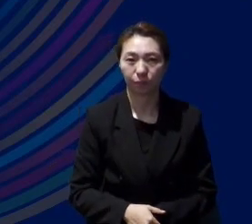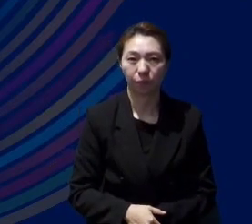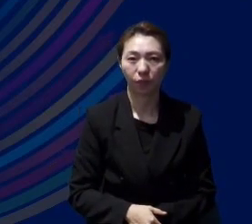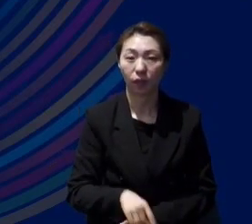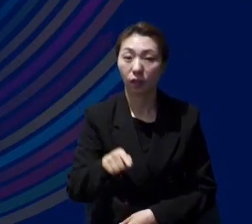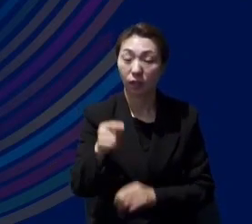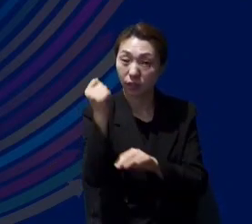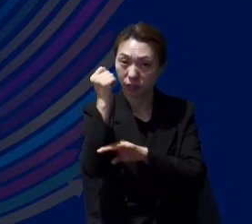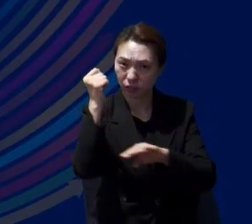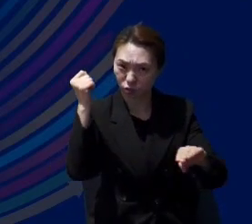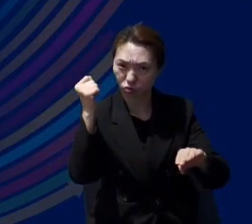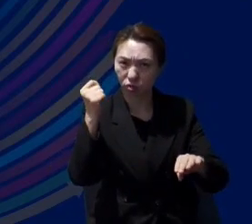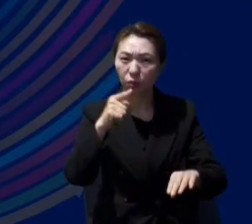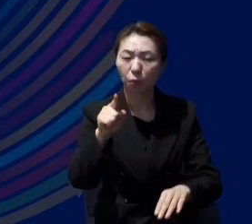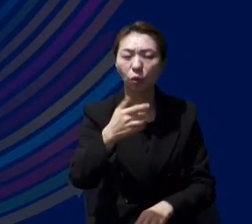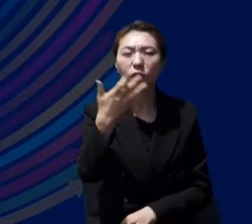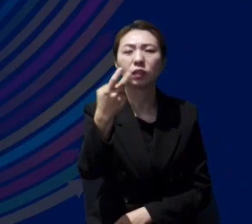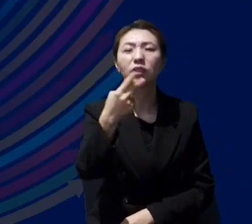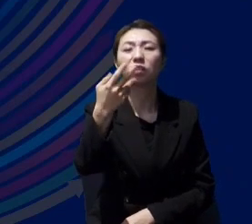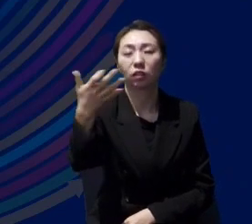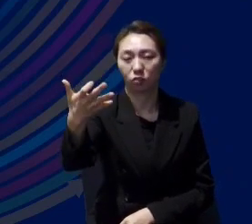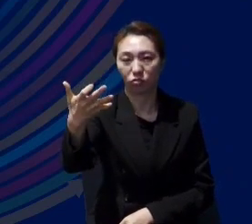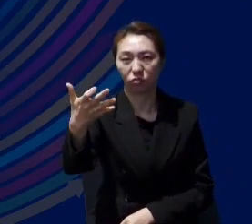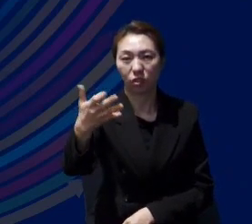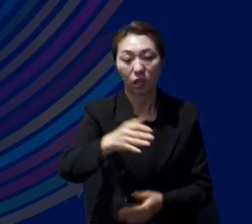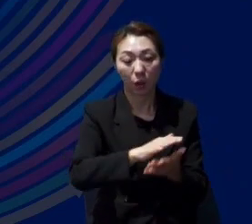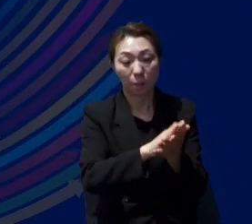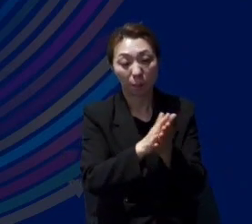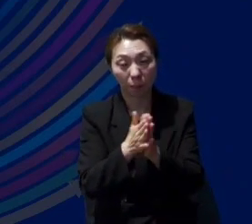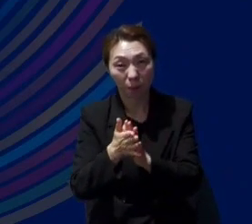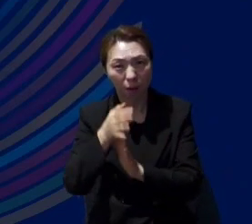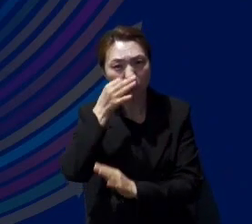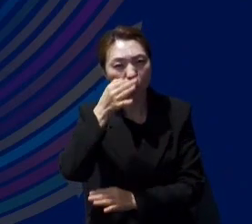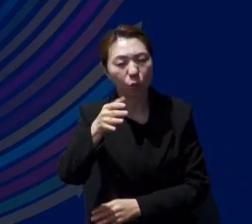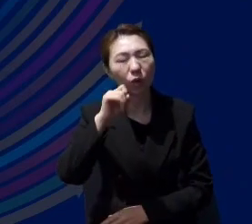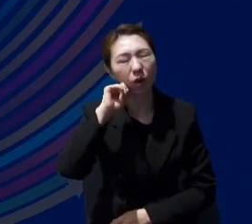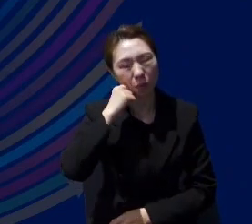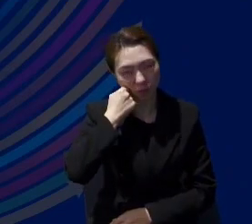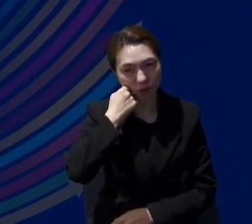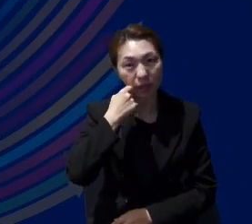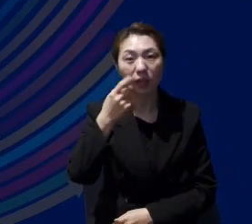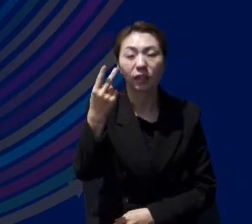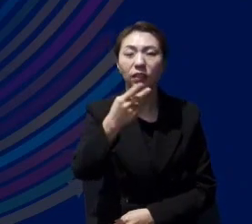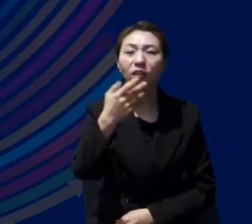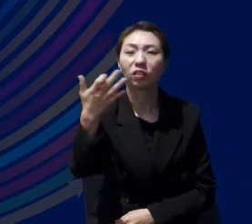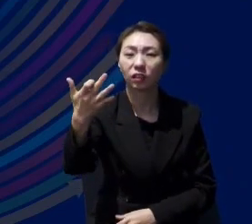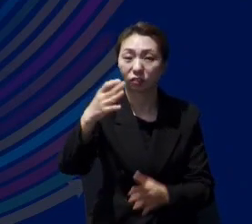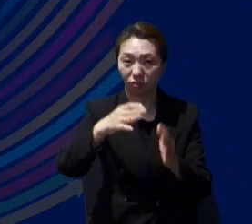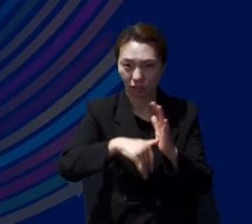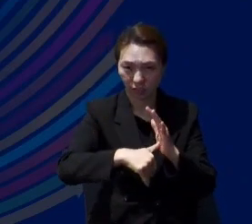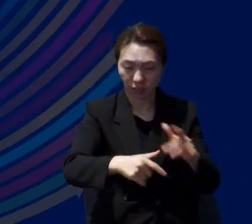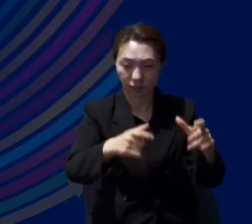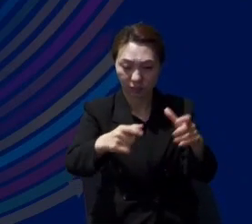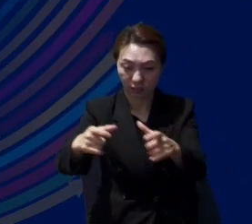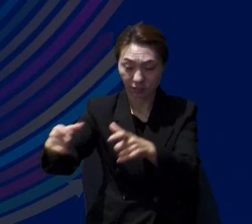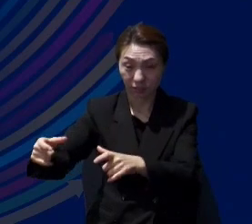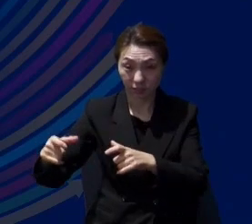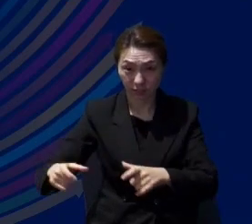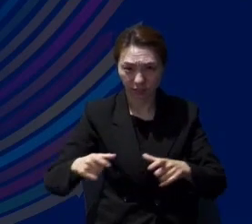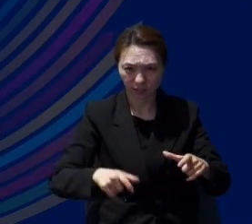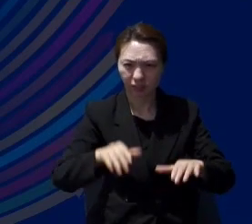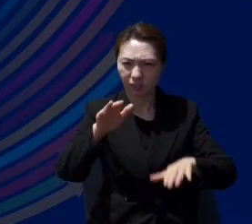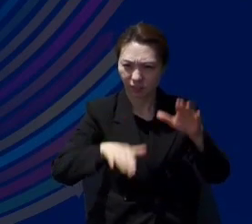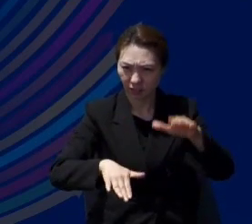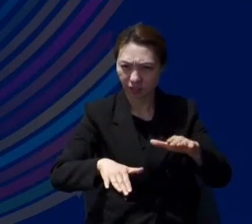about sort of a snapshot of the disparities, both across location as well as across racial and ethnic group at the same